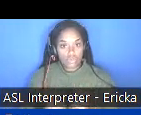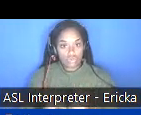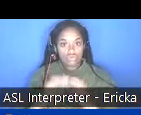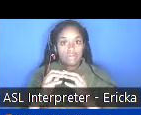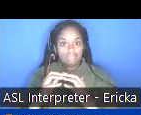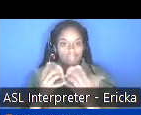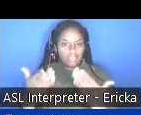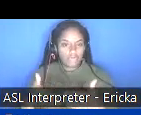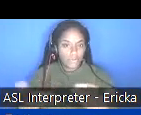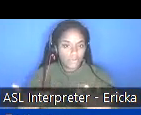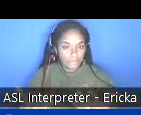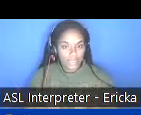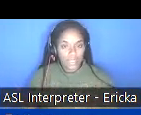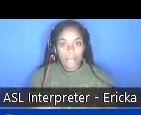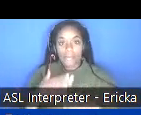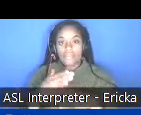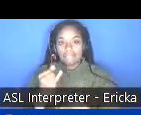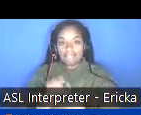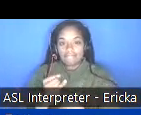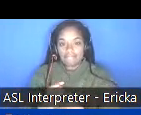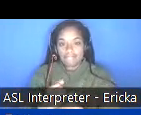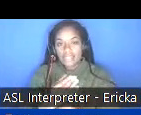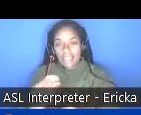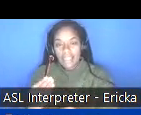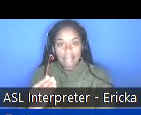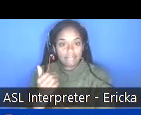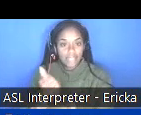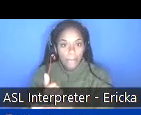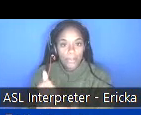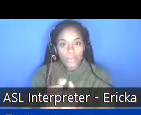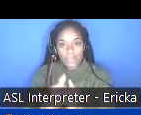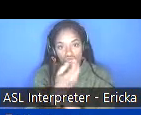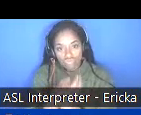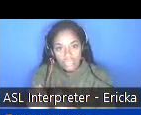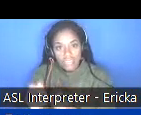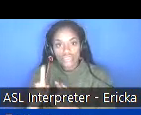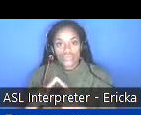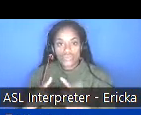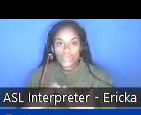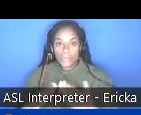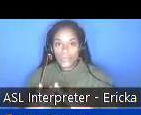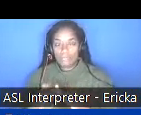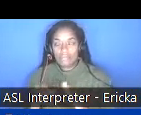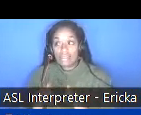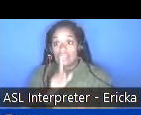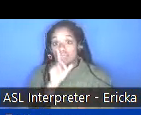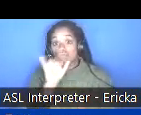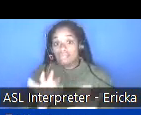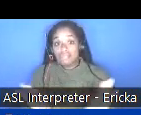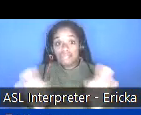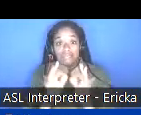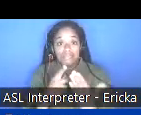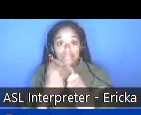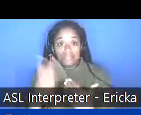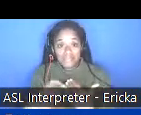focused on preventing institutionalization and assisting with transition to the community. This is a really significant program